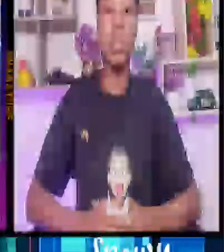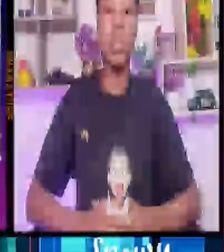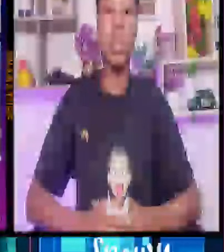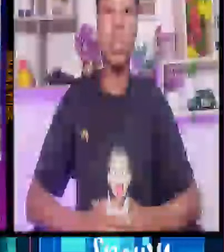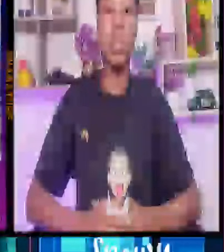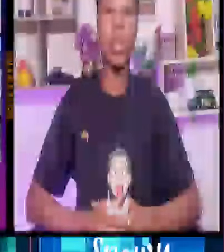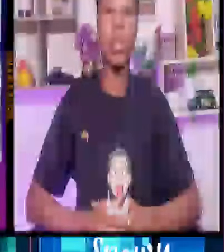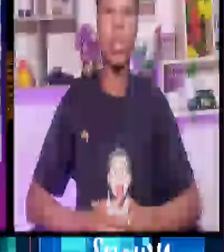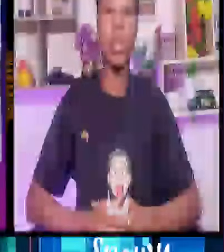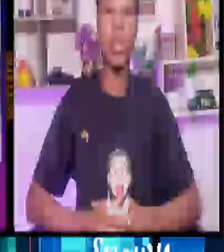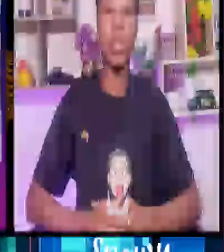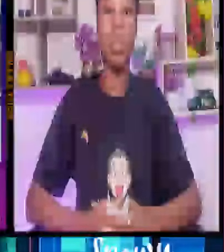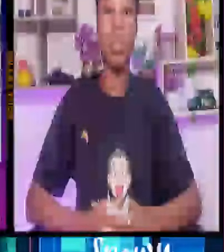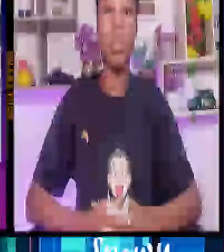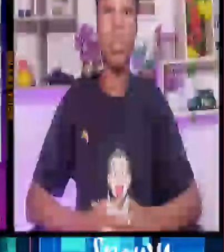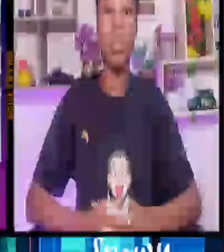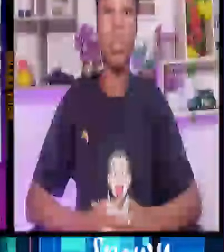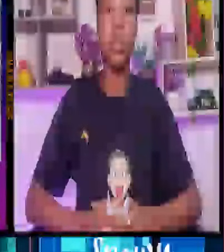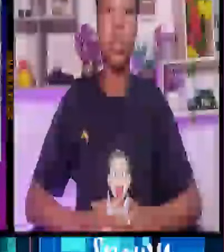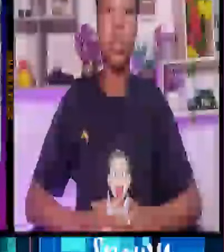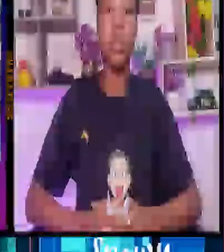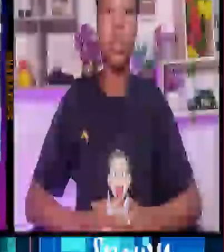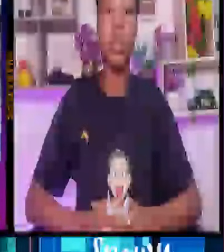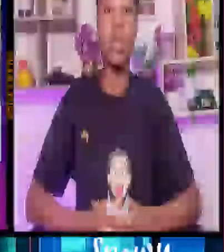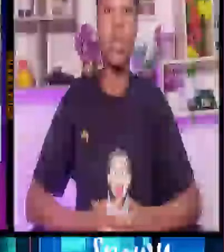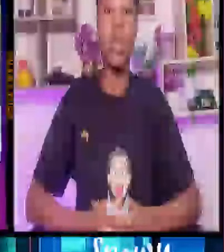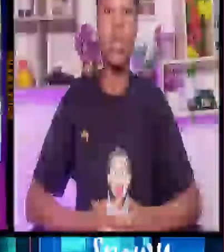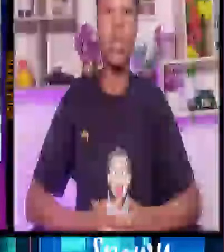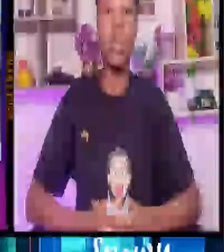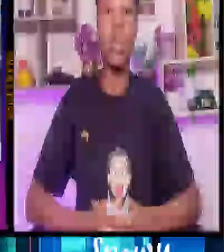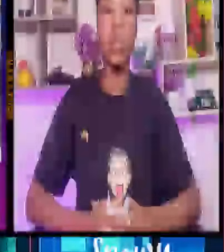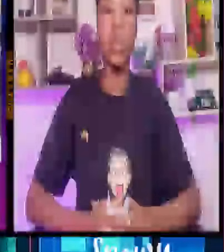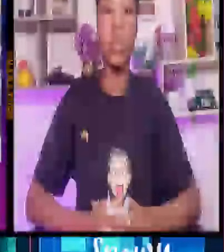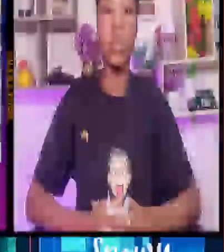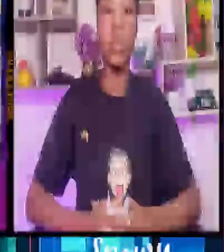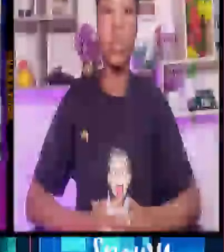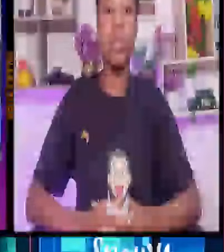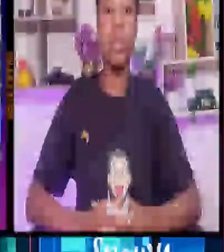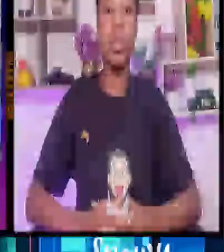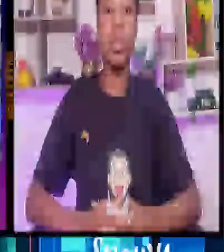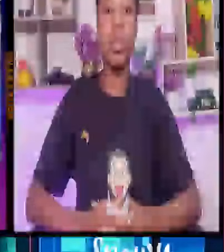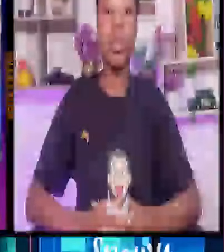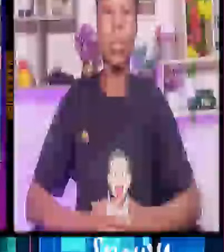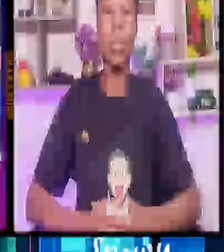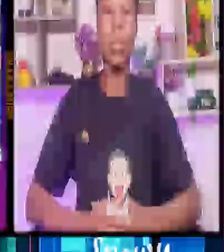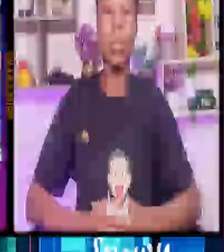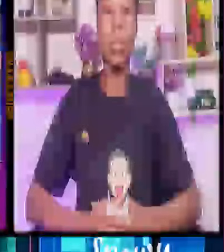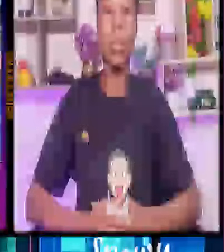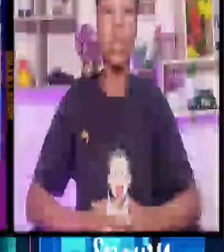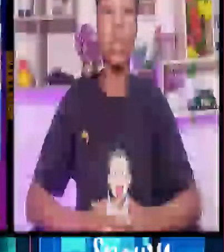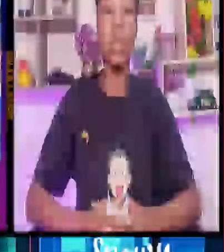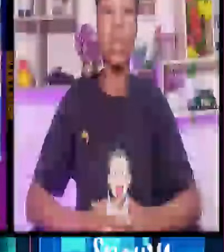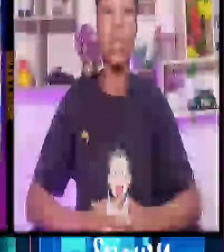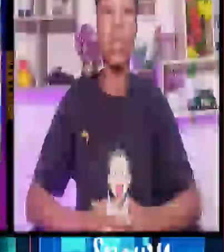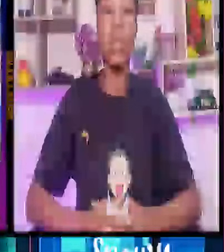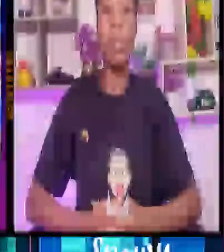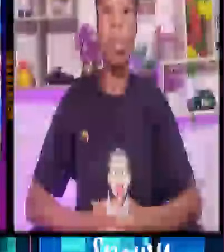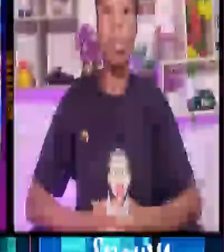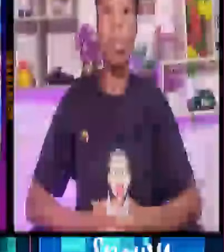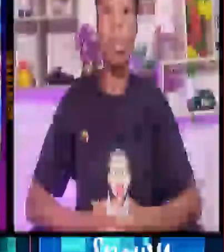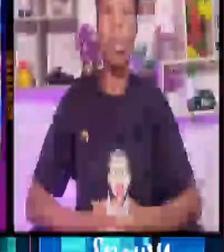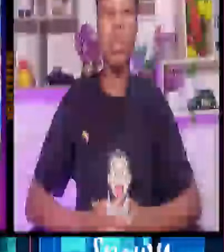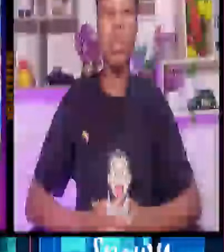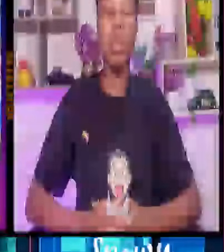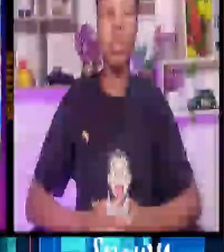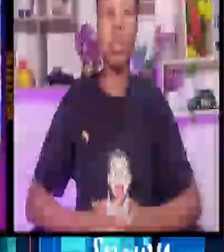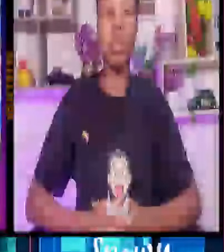multimedia when we can be discussing the nurses who are on strike? We have extensively. We have just gone by before we went on a break. We